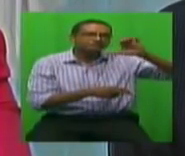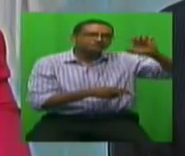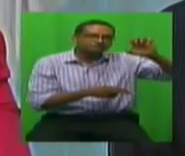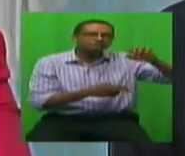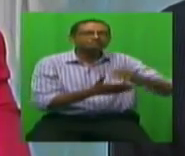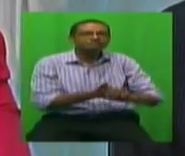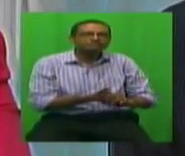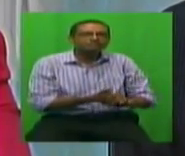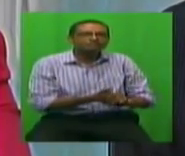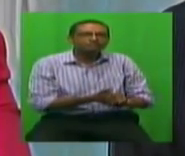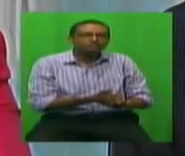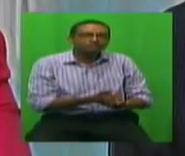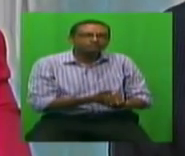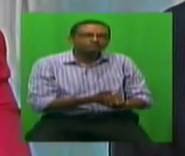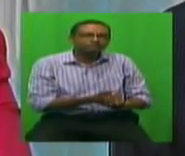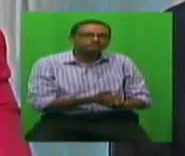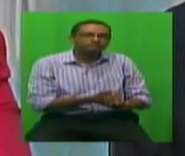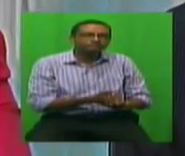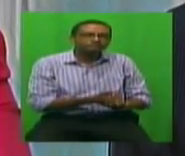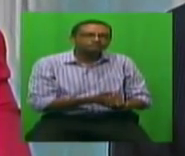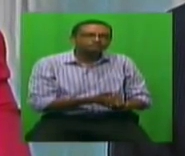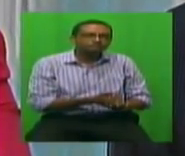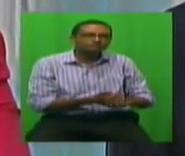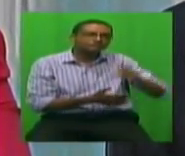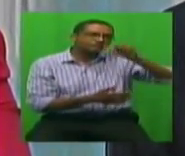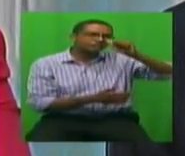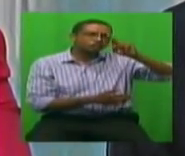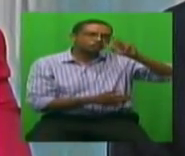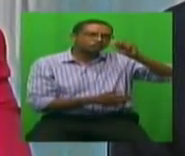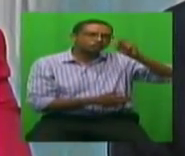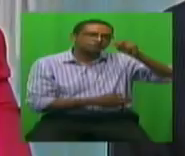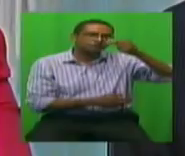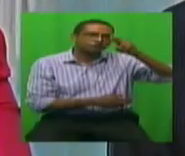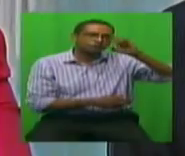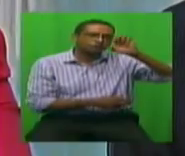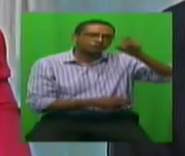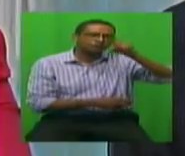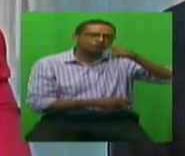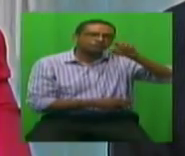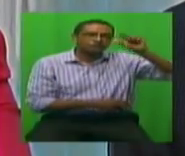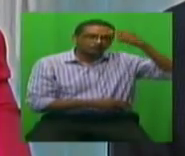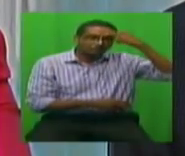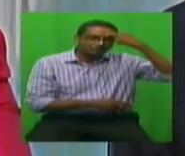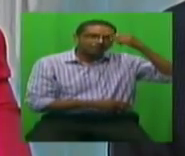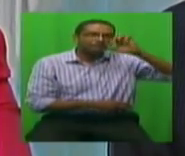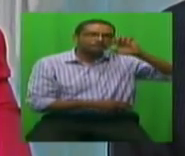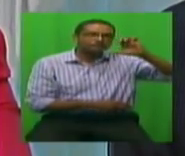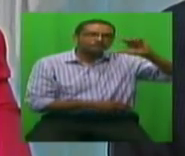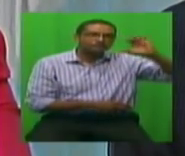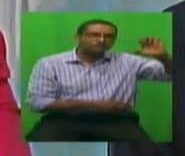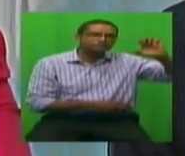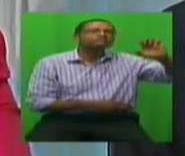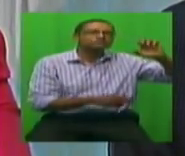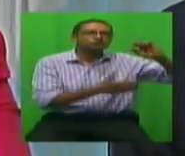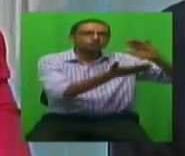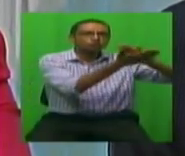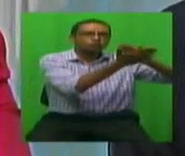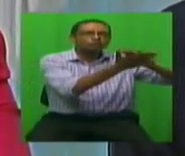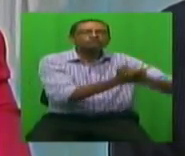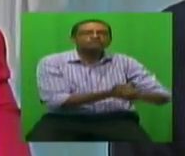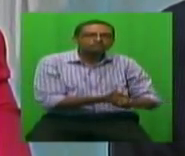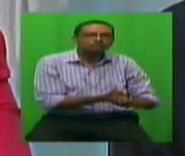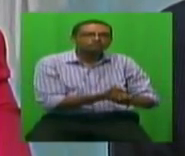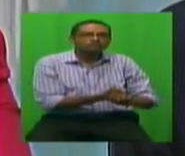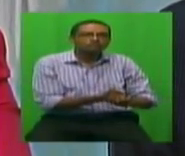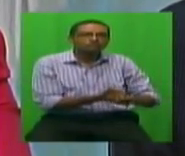Hindu ECC Center, the Aranguez Government ECC Center, the